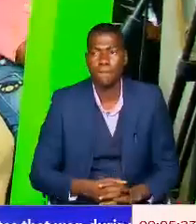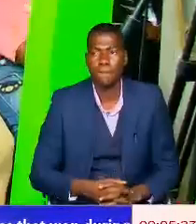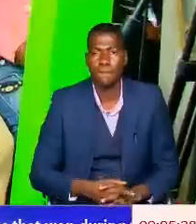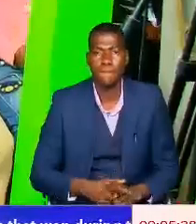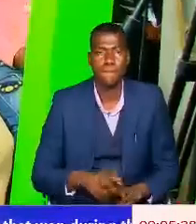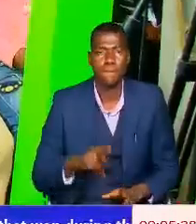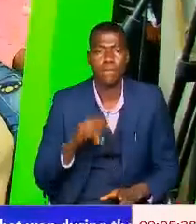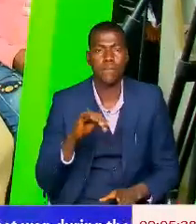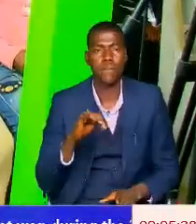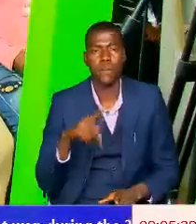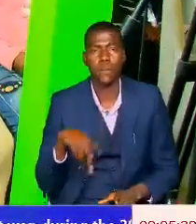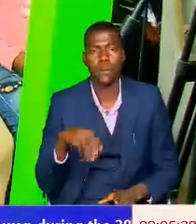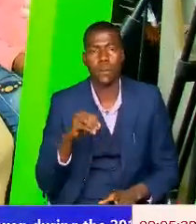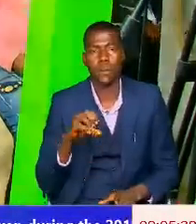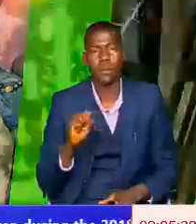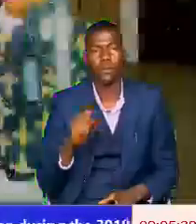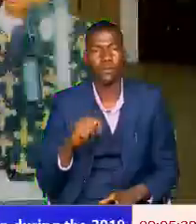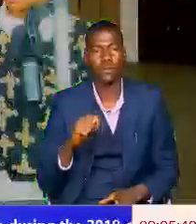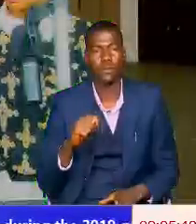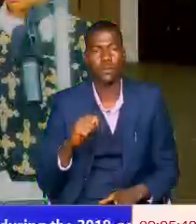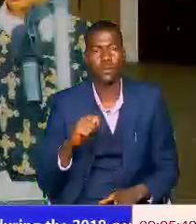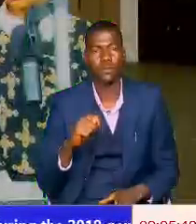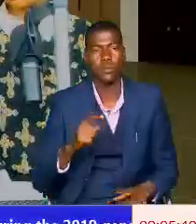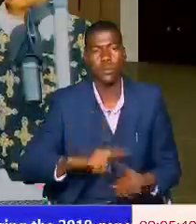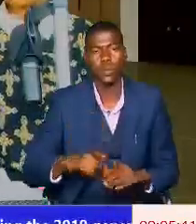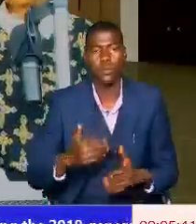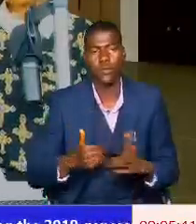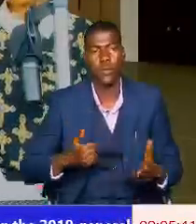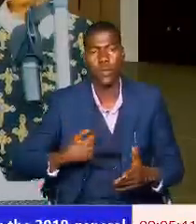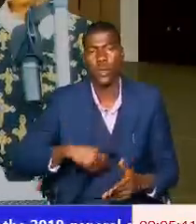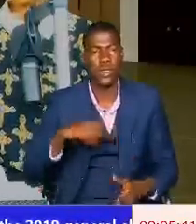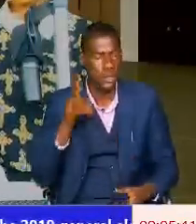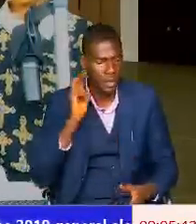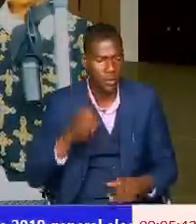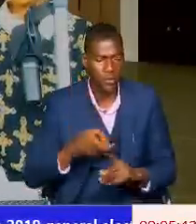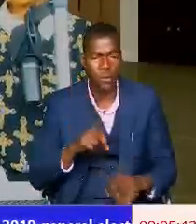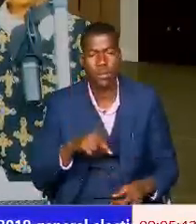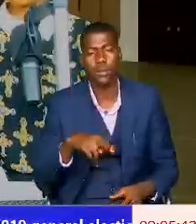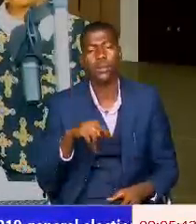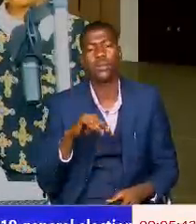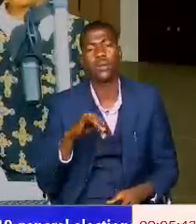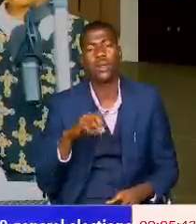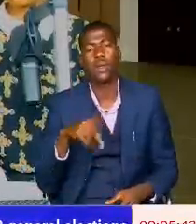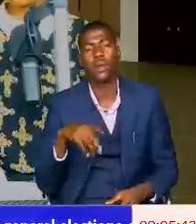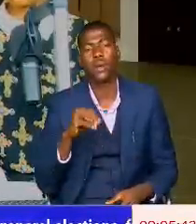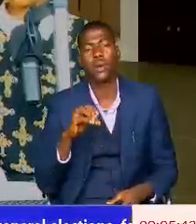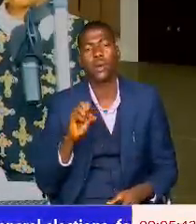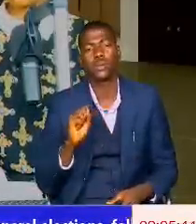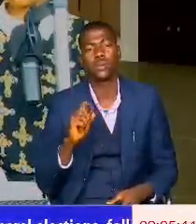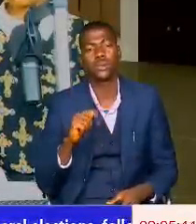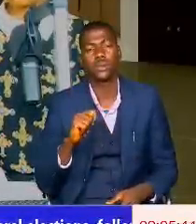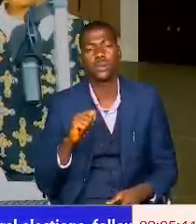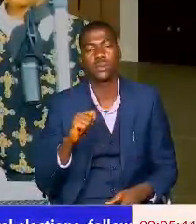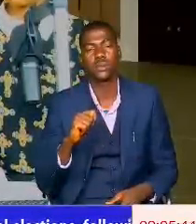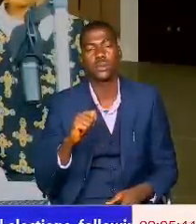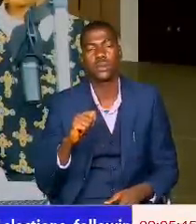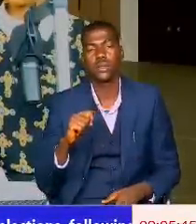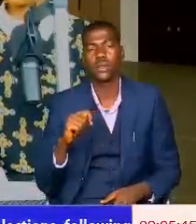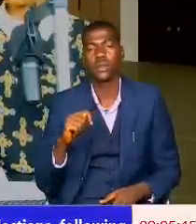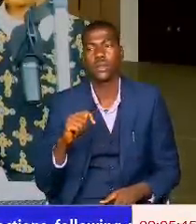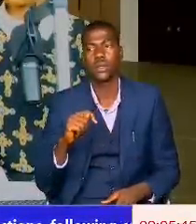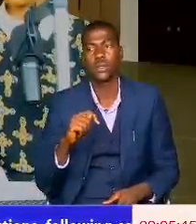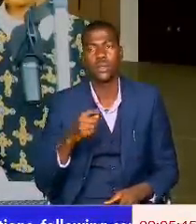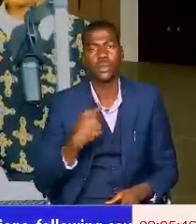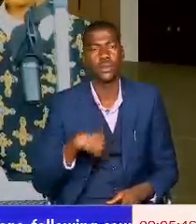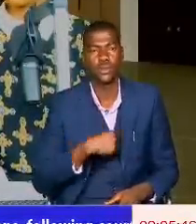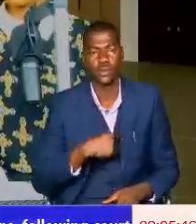NIPOST, where Servicom, CARICOM. But before we hear from NIPOST, Uncle Brimo of the